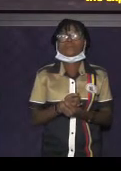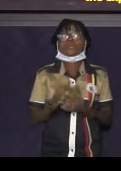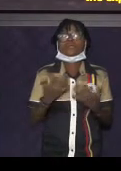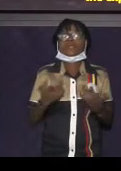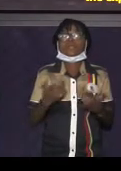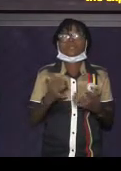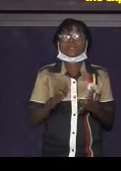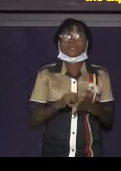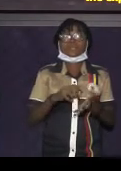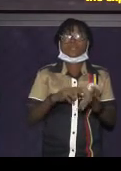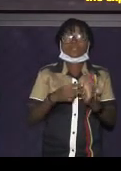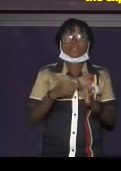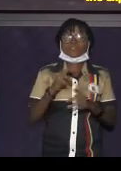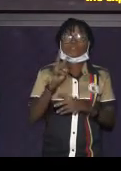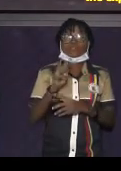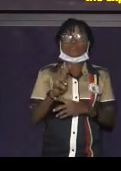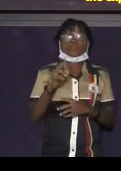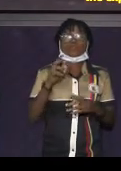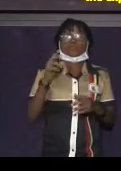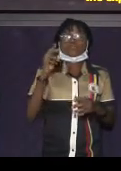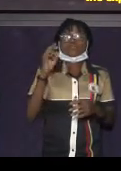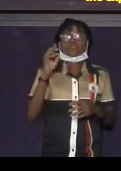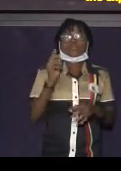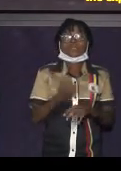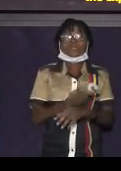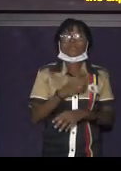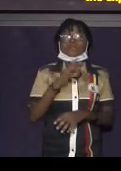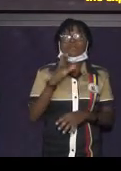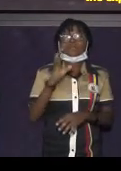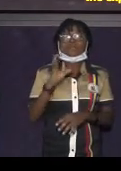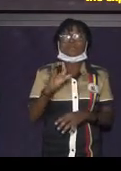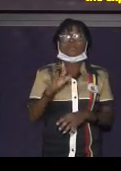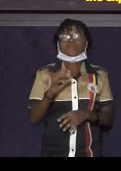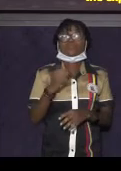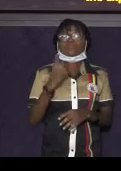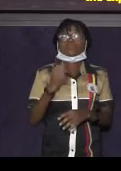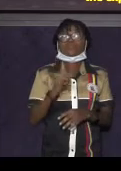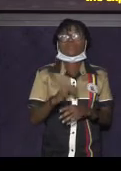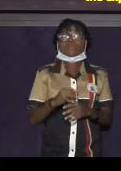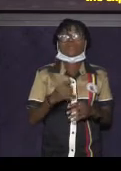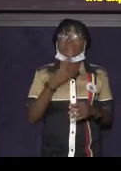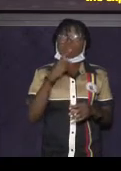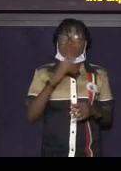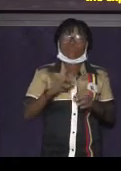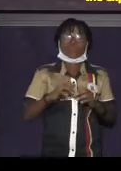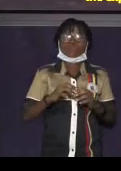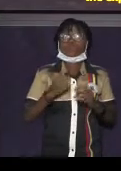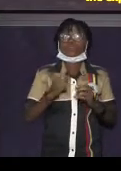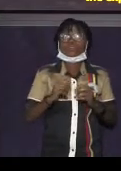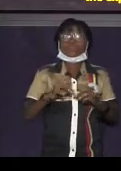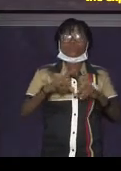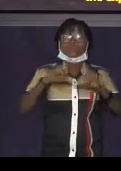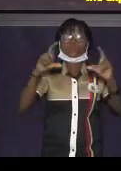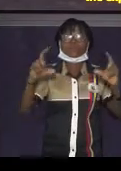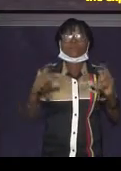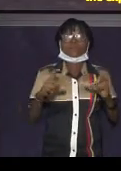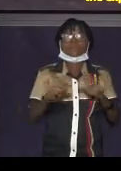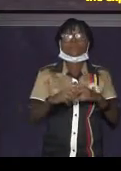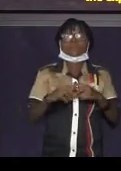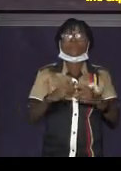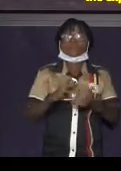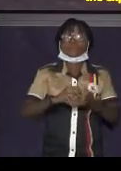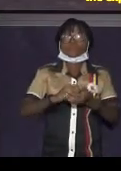That means 2 times c squared. Then this plus comes forward. I use a bracket to separate the terms so that I don't make the mistake